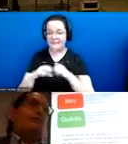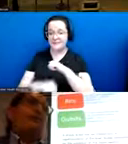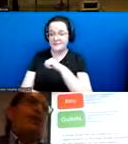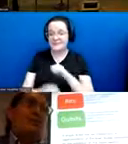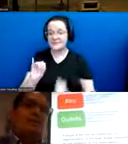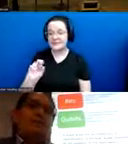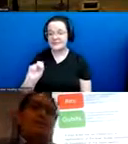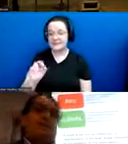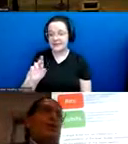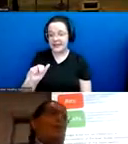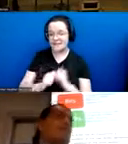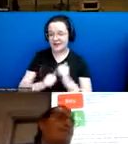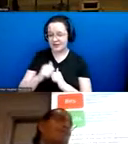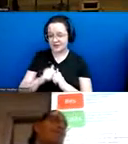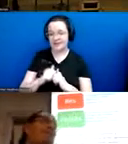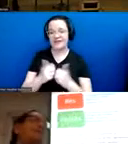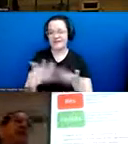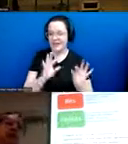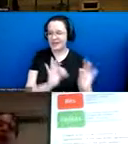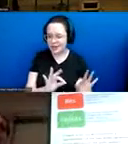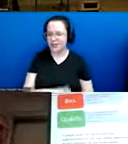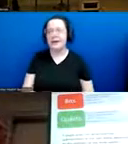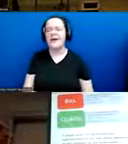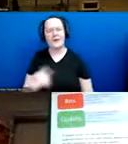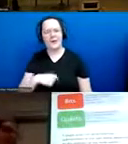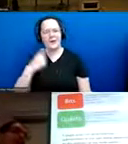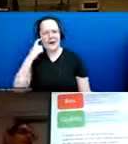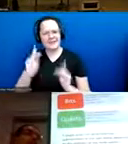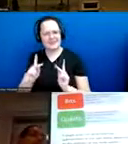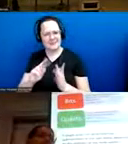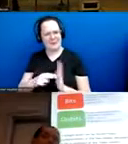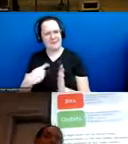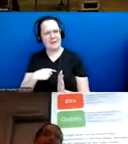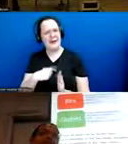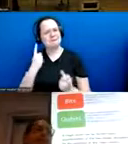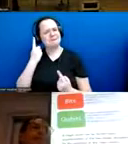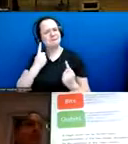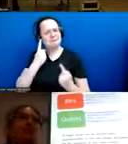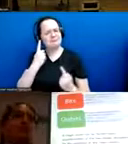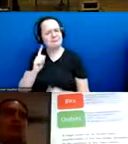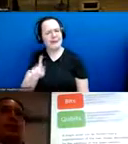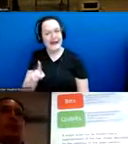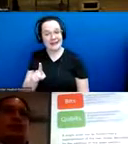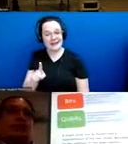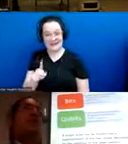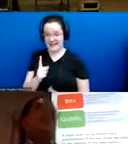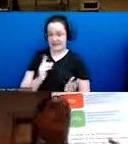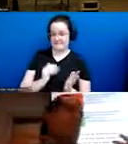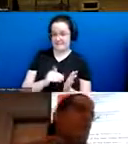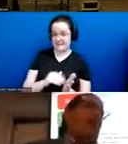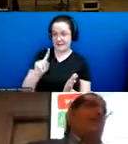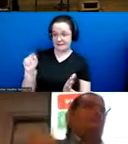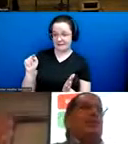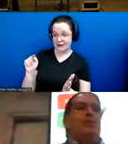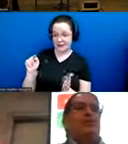are quantum optics people, so we always ask the question, what happens if instead of sending millions of photons per pulse, in